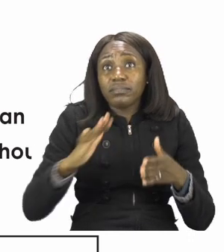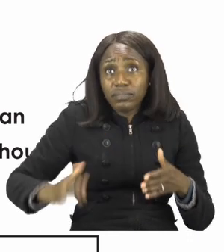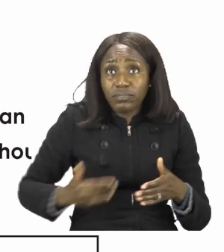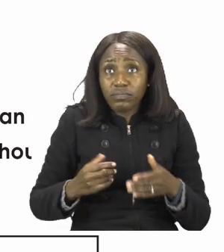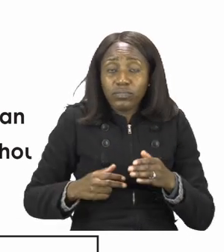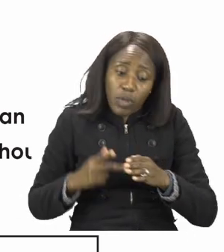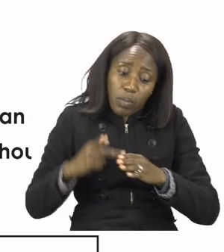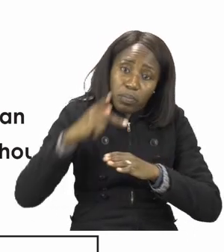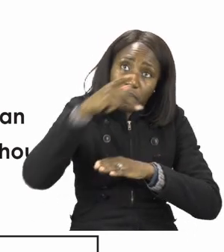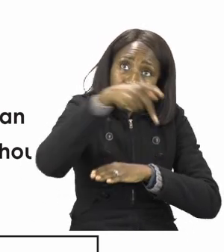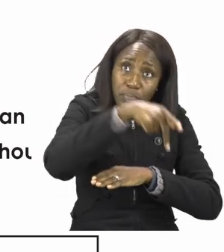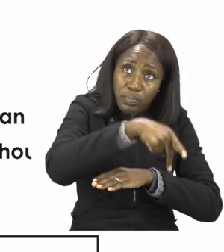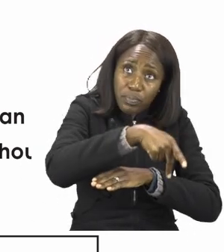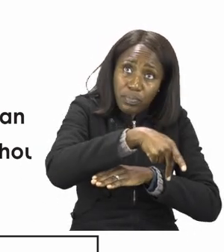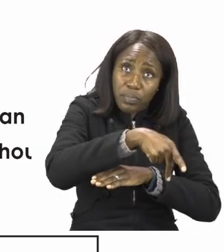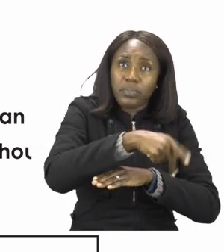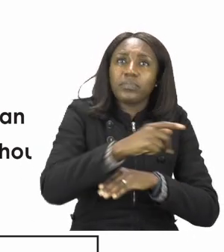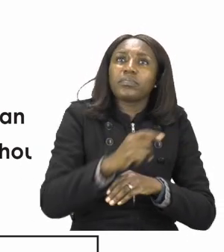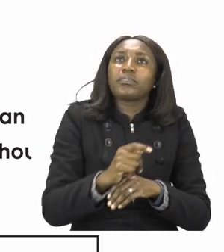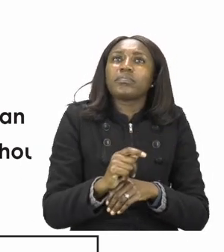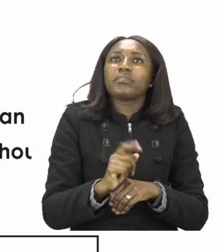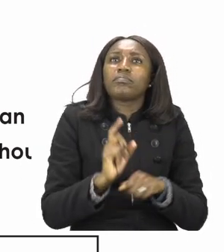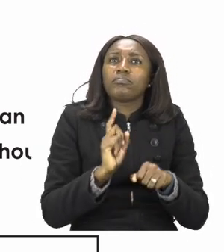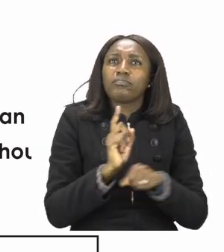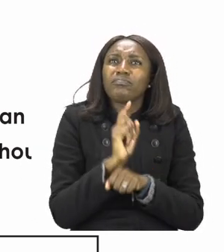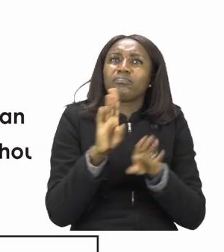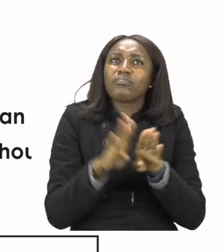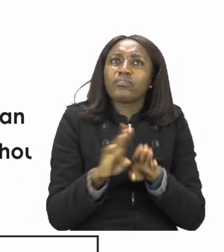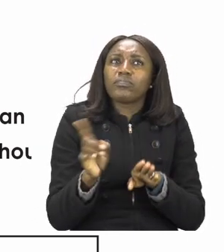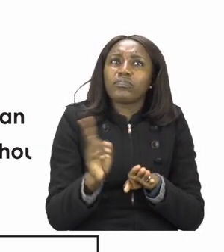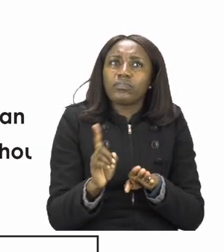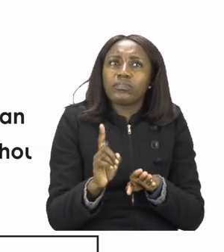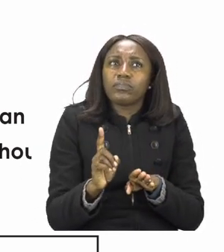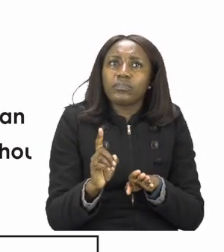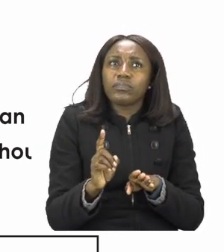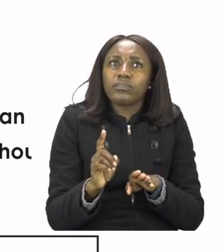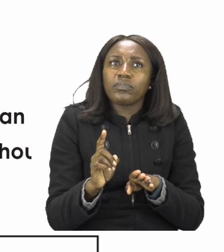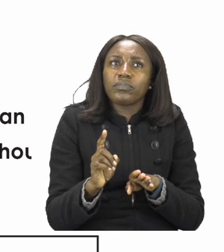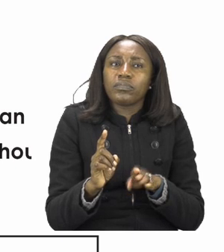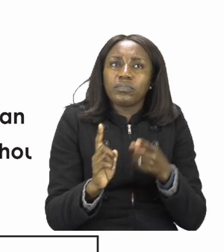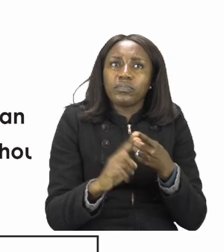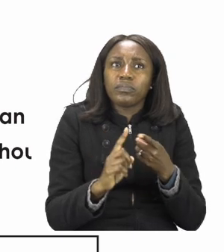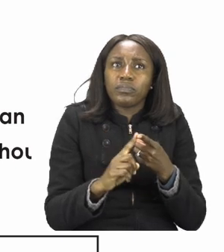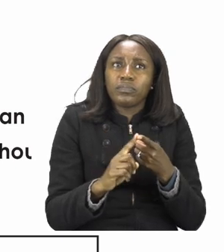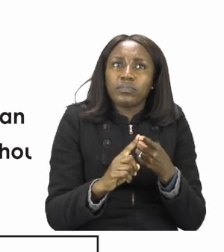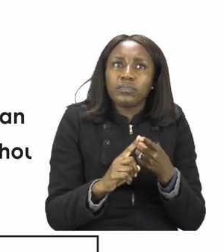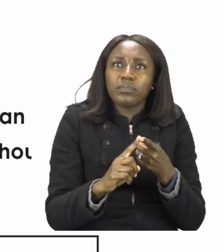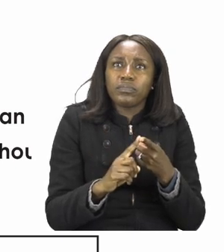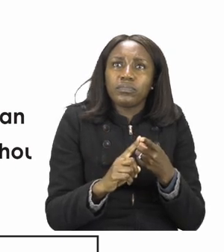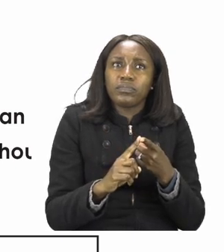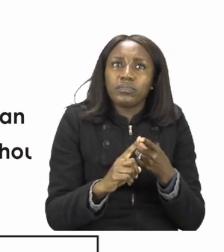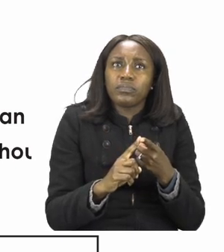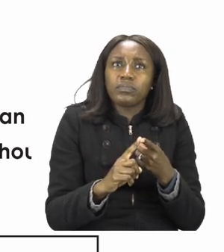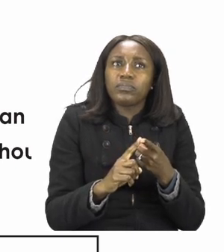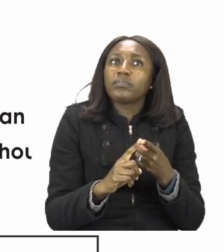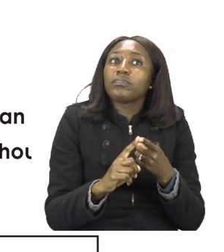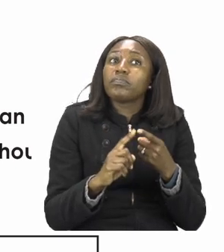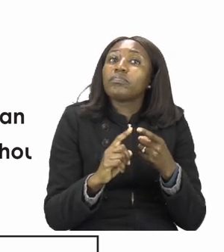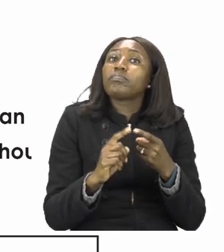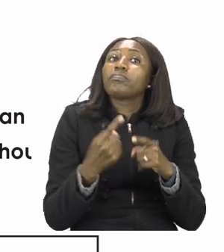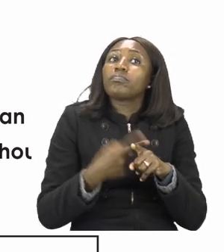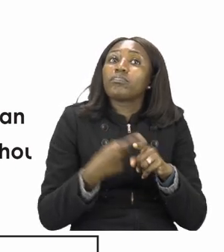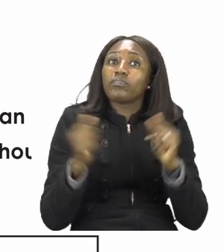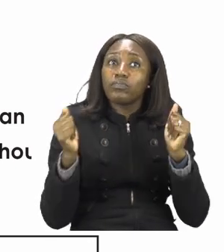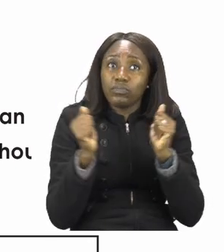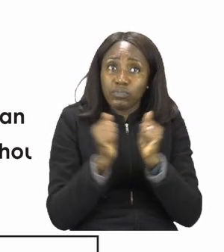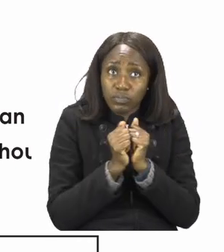road, we should do the following things. Number 1, be with an